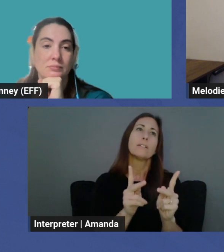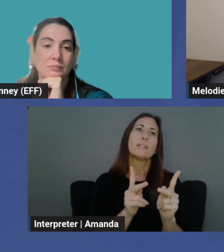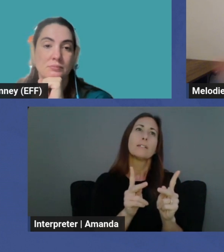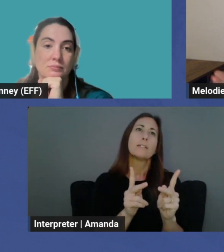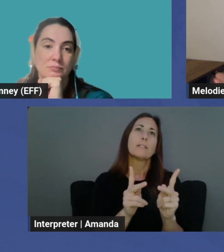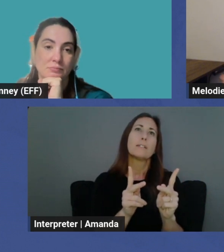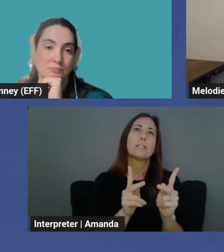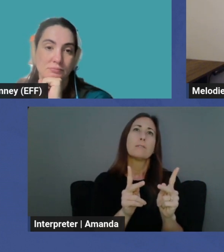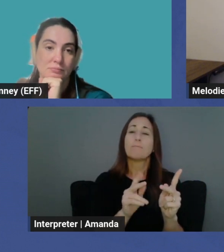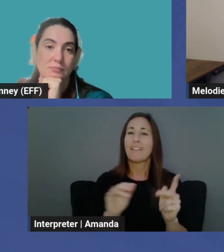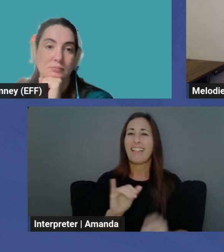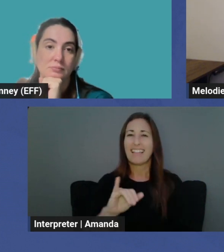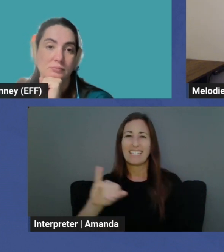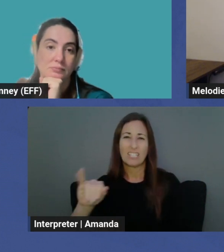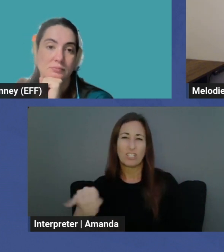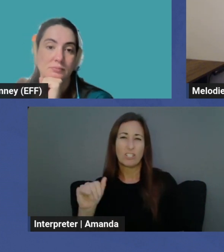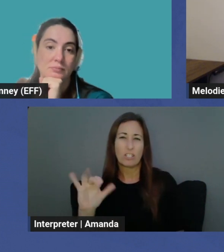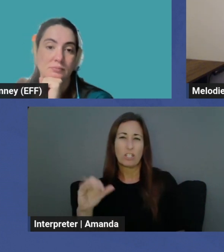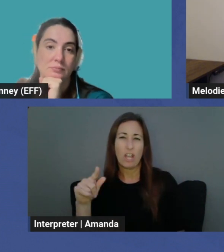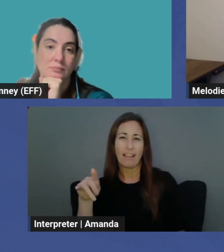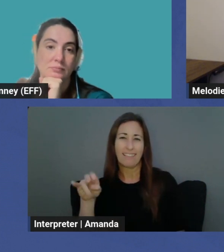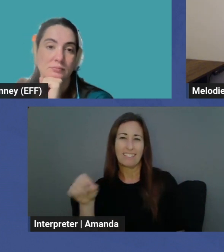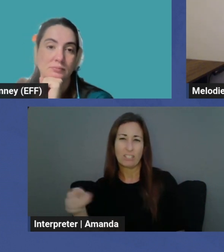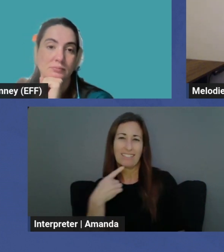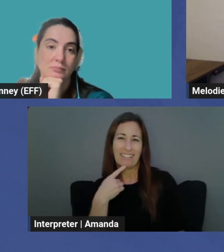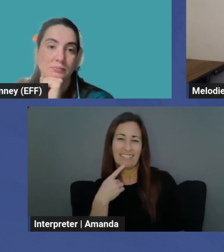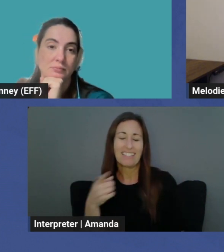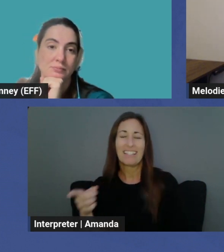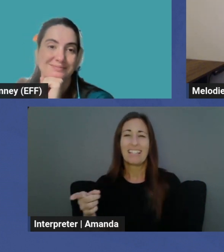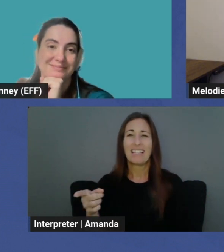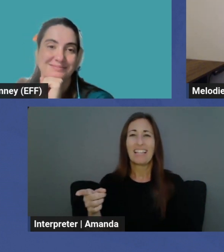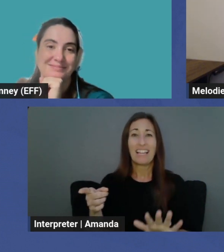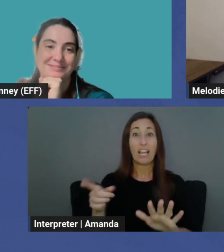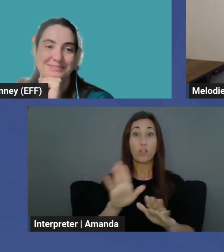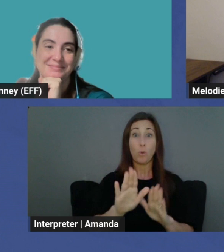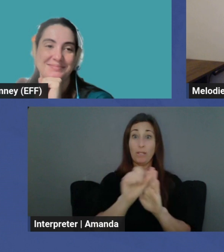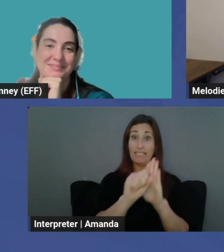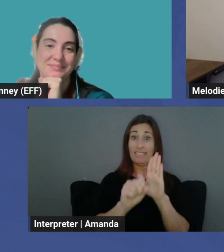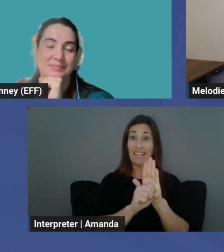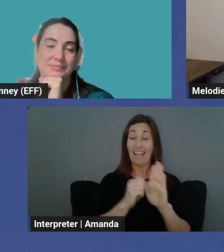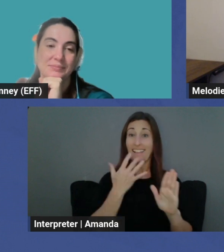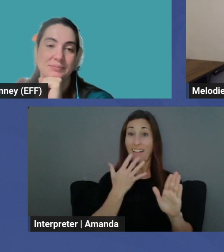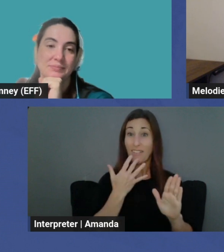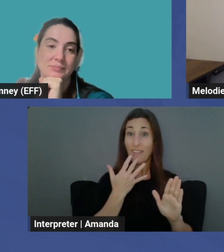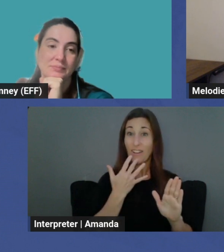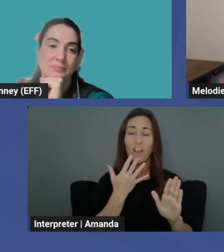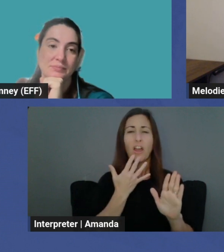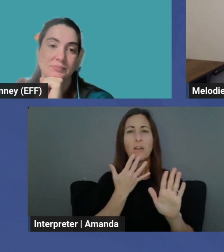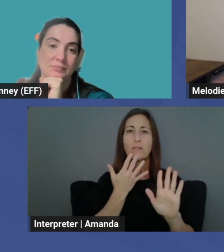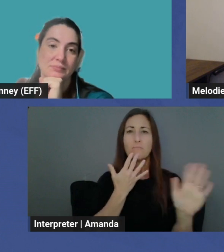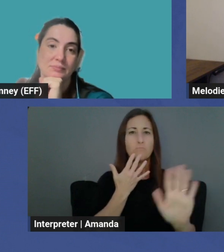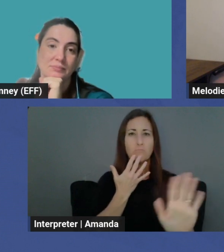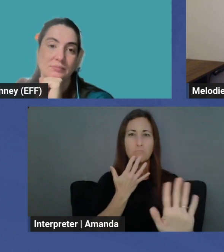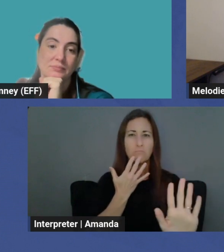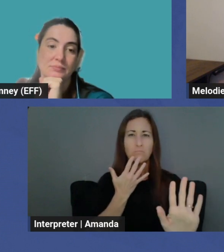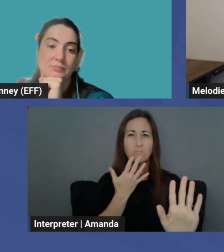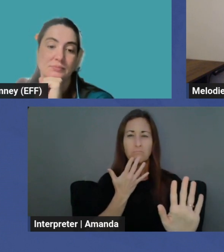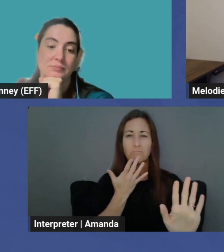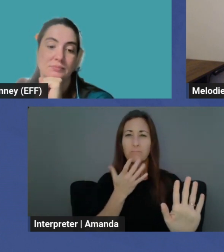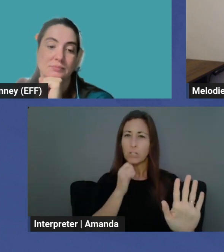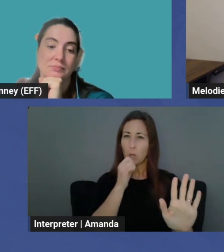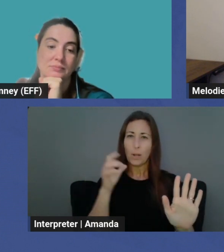as Jacqueline said, don't take your state color for granted, right? Because the censorship